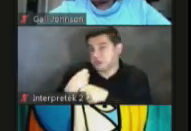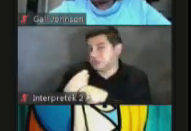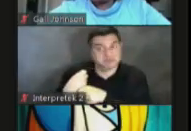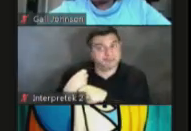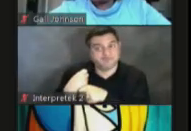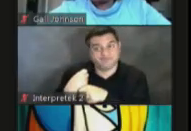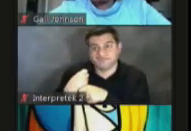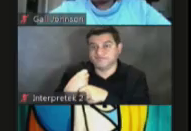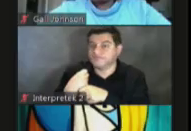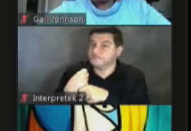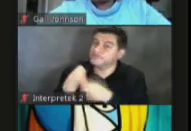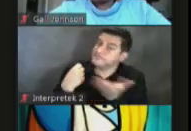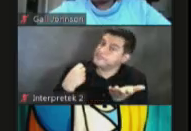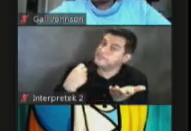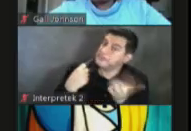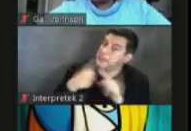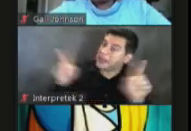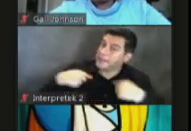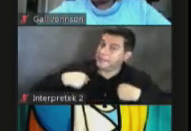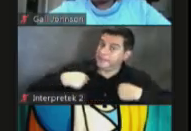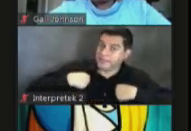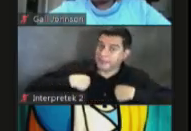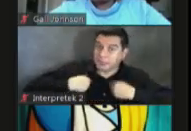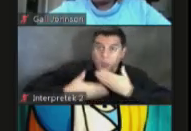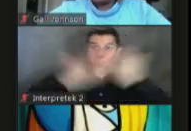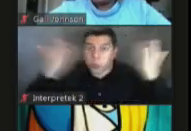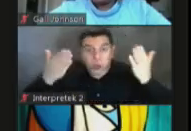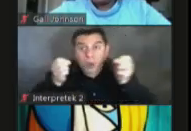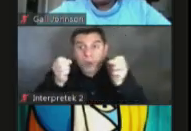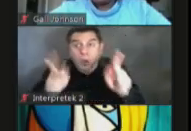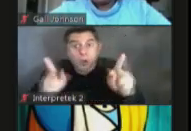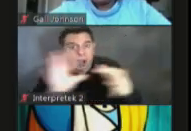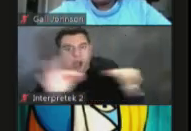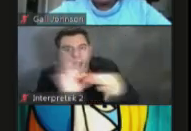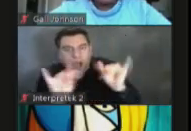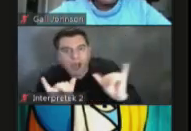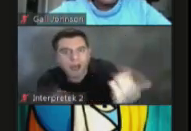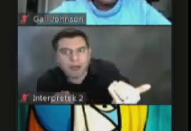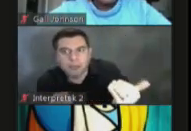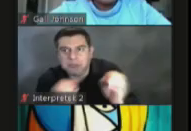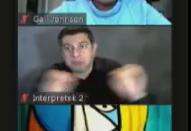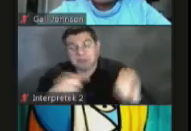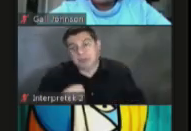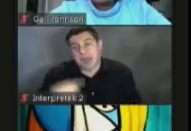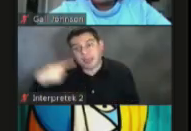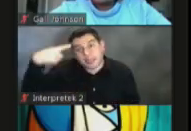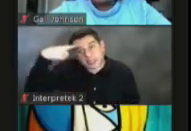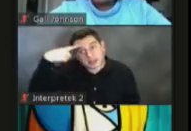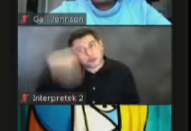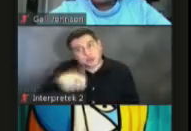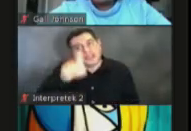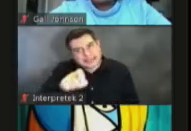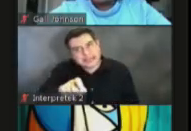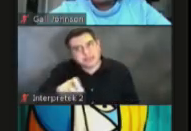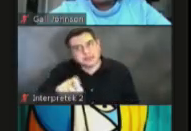no opportunity to comment at all. And I think we really need to have a serious community discussion before moving forward